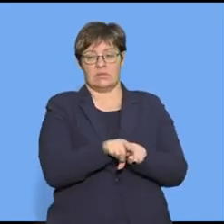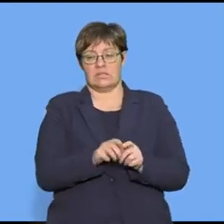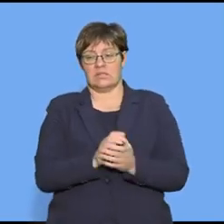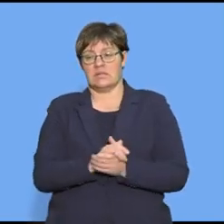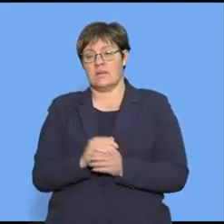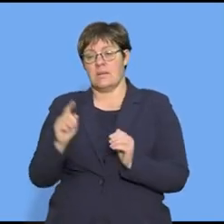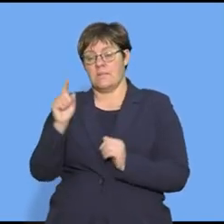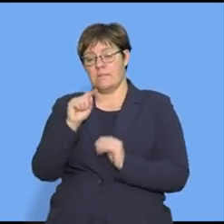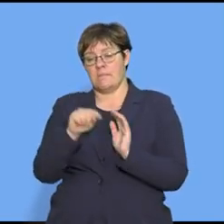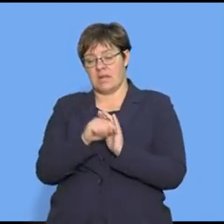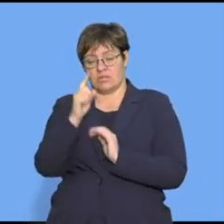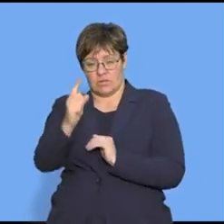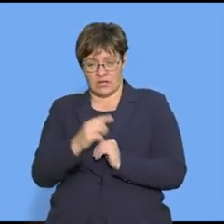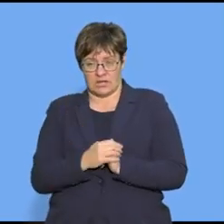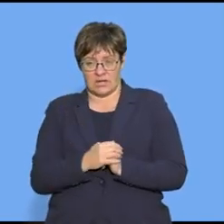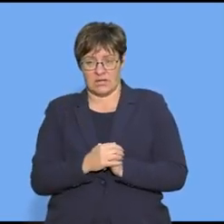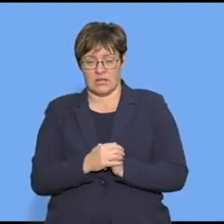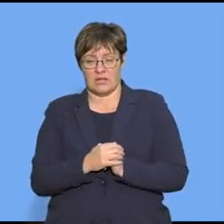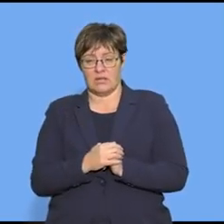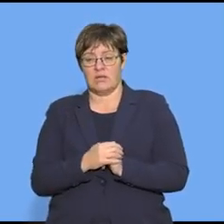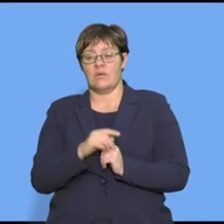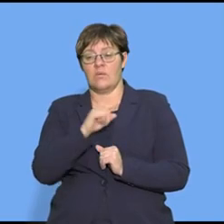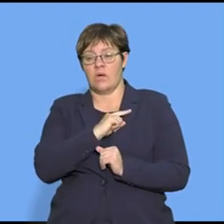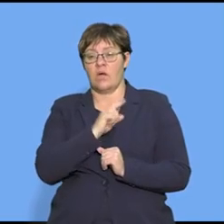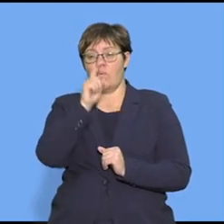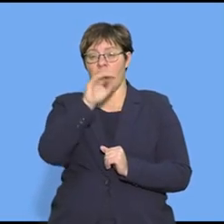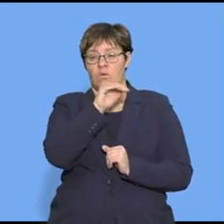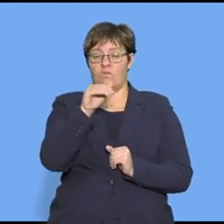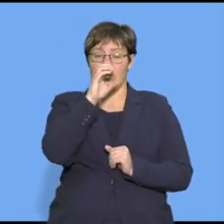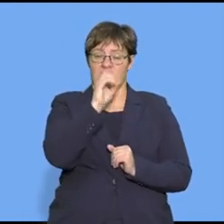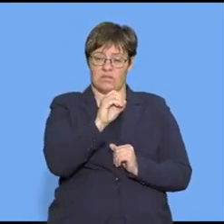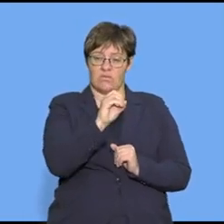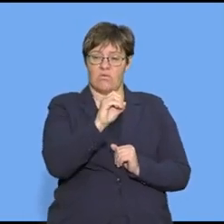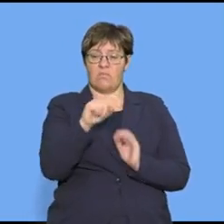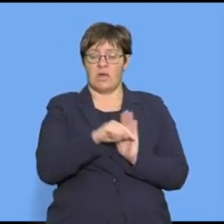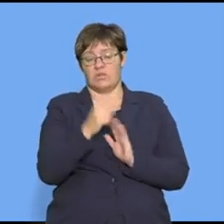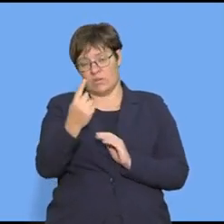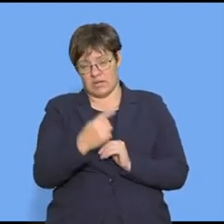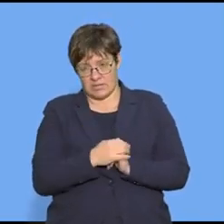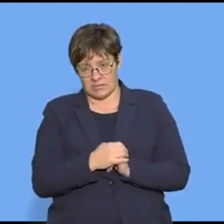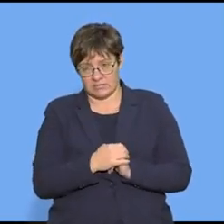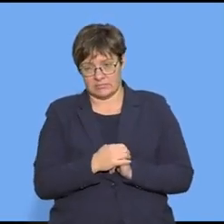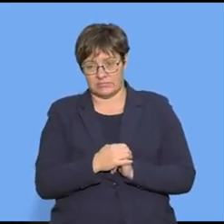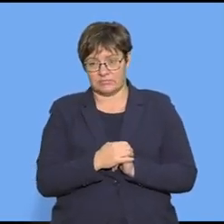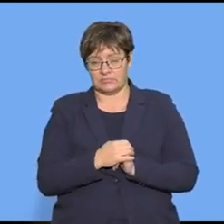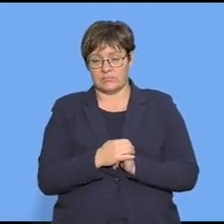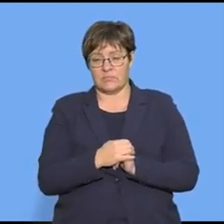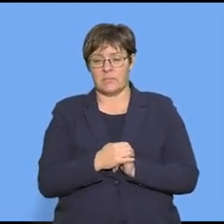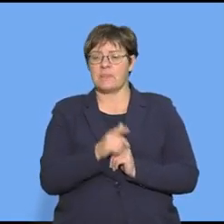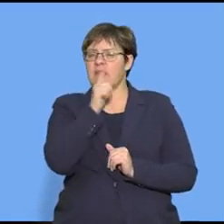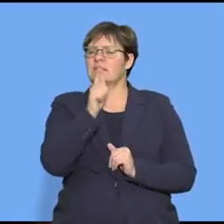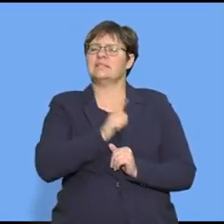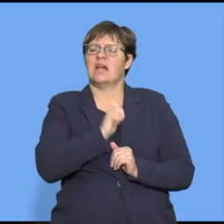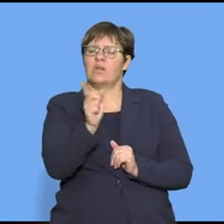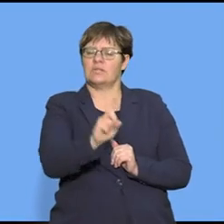is equals to minus 1, because it's going to be 1 over 0 minus 1, you see. So what does